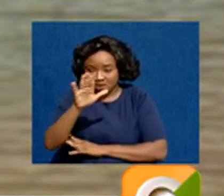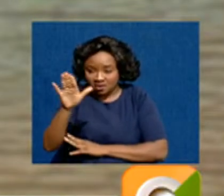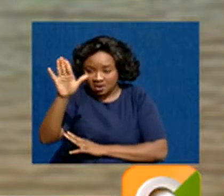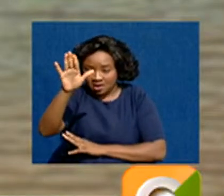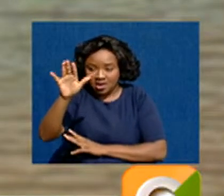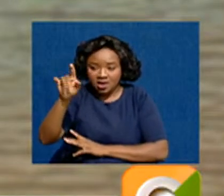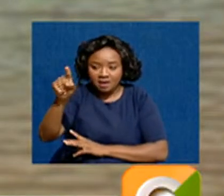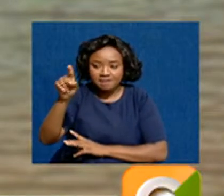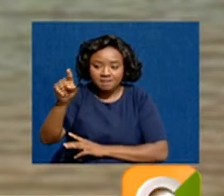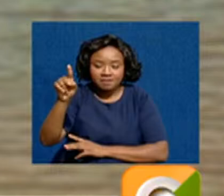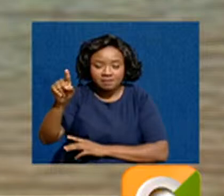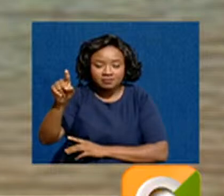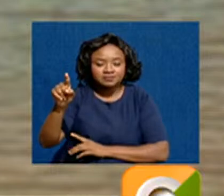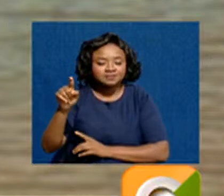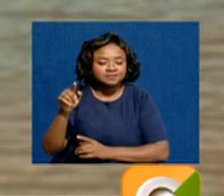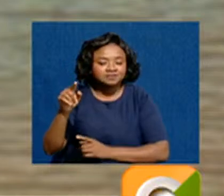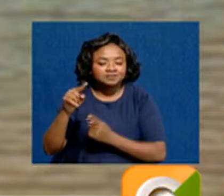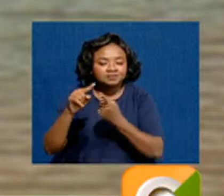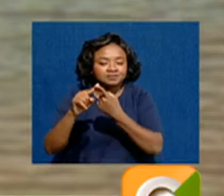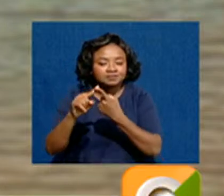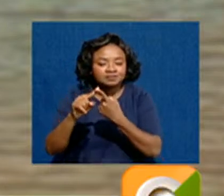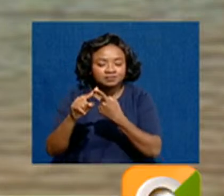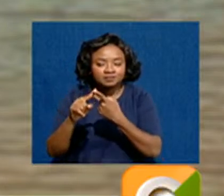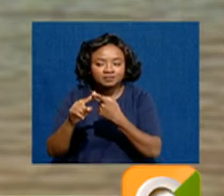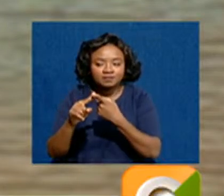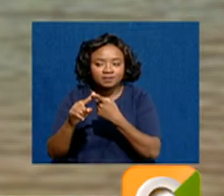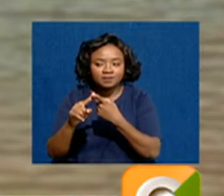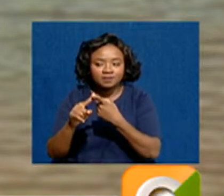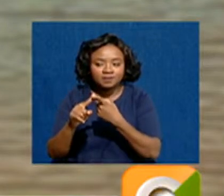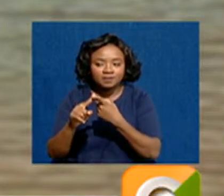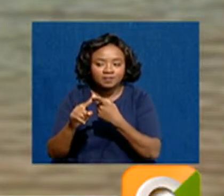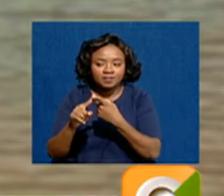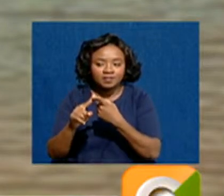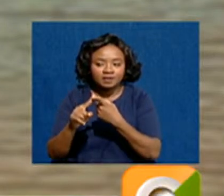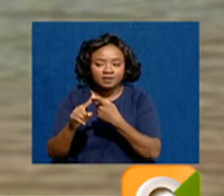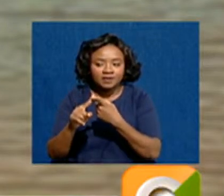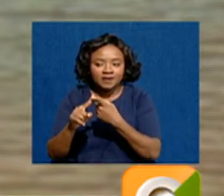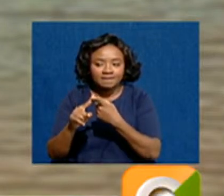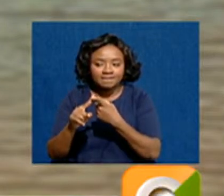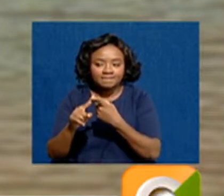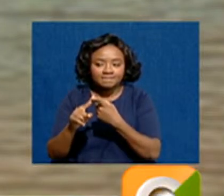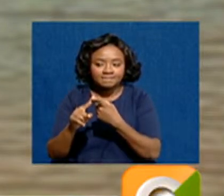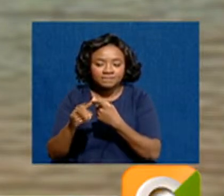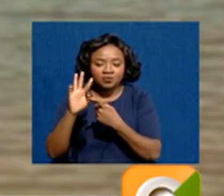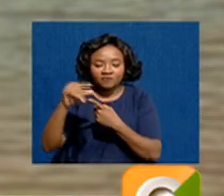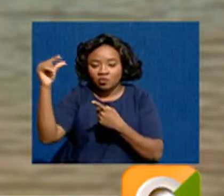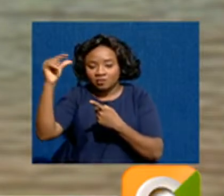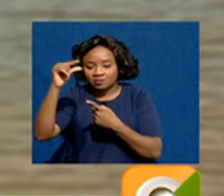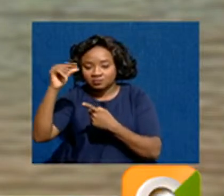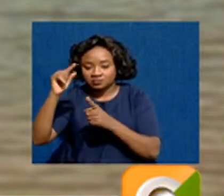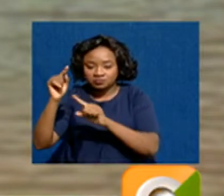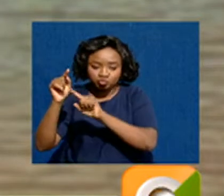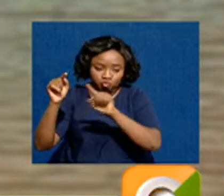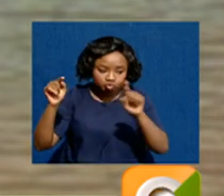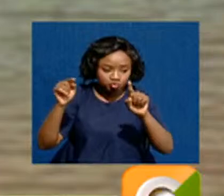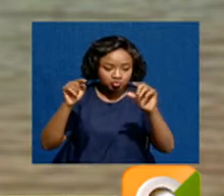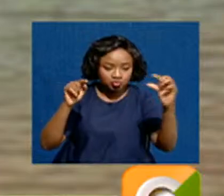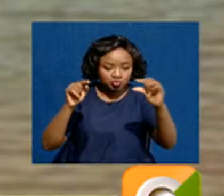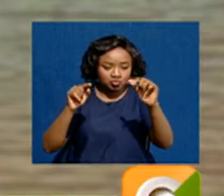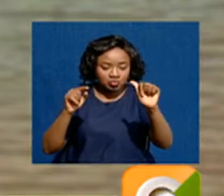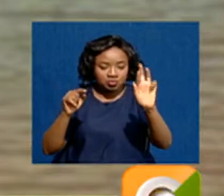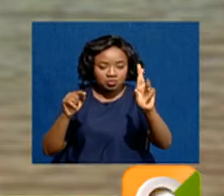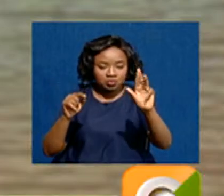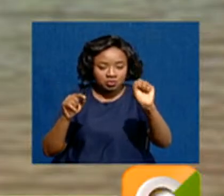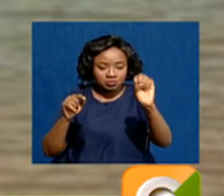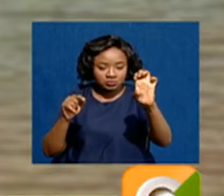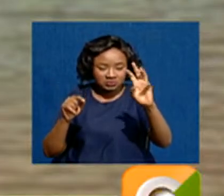country, particularly the road that goes to from Garissa towards Garsen up to Lamu,